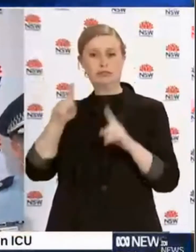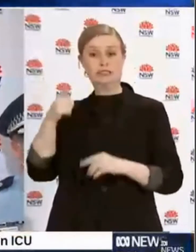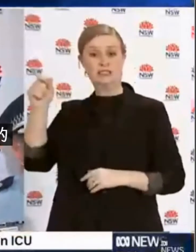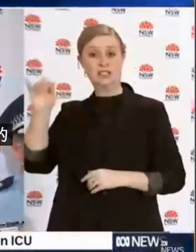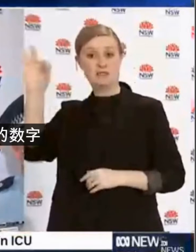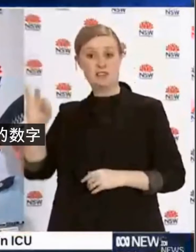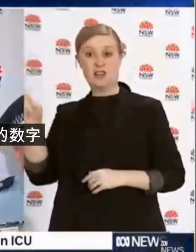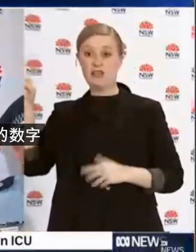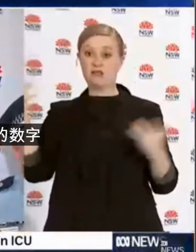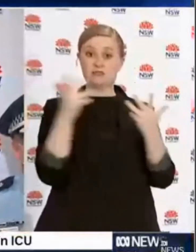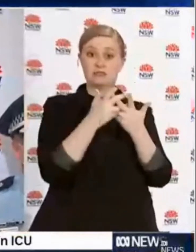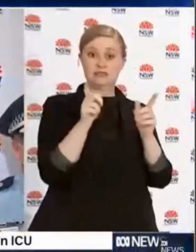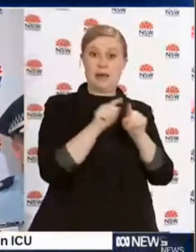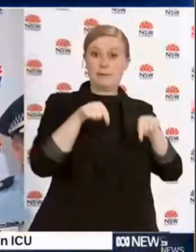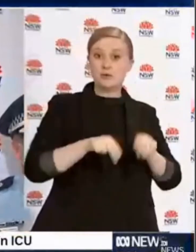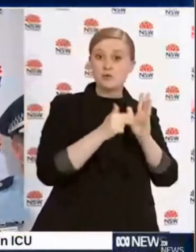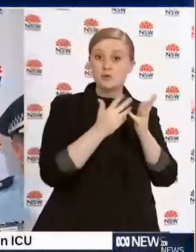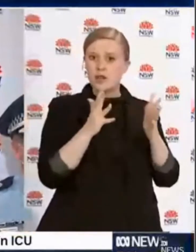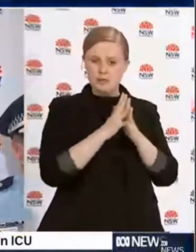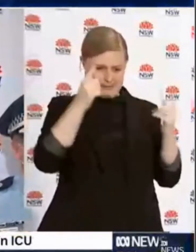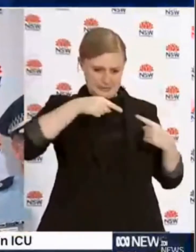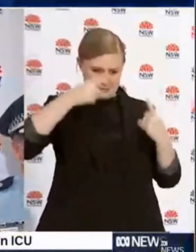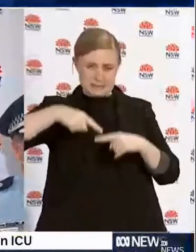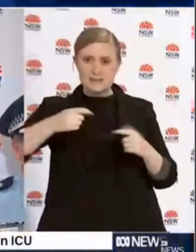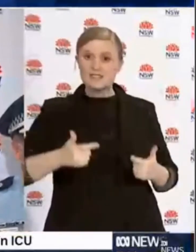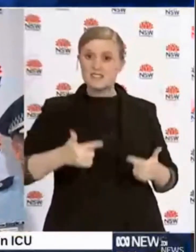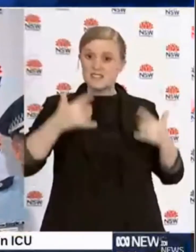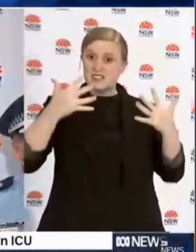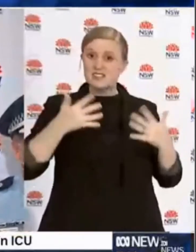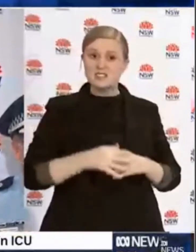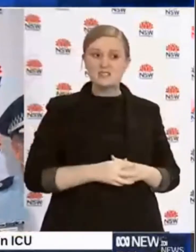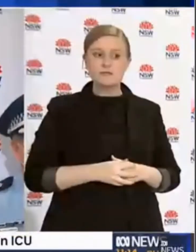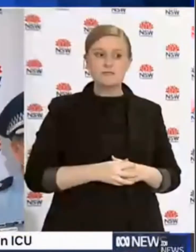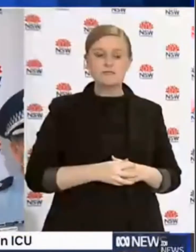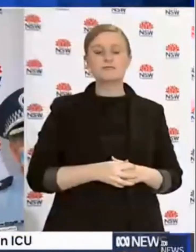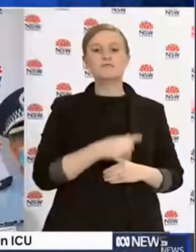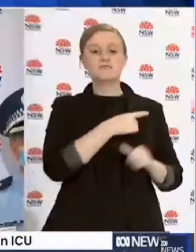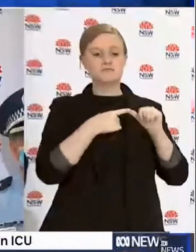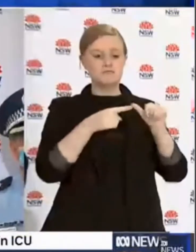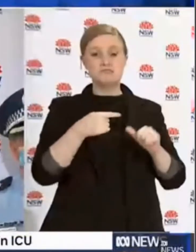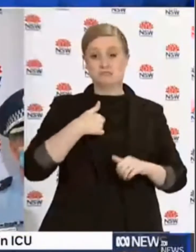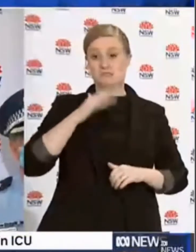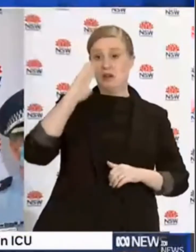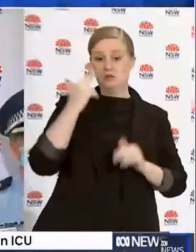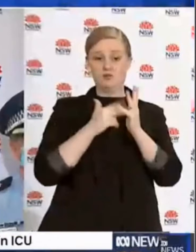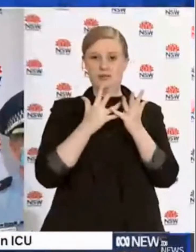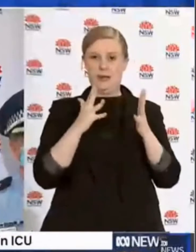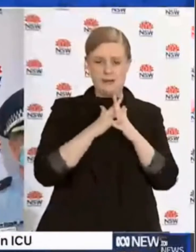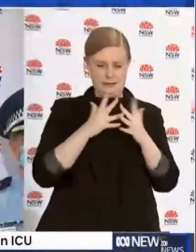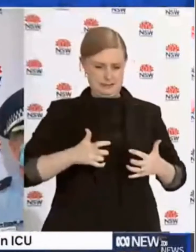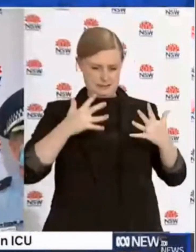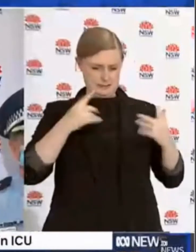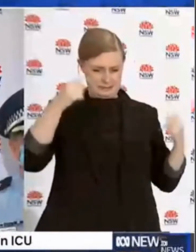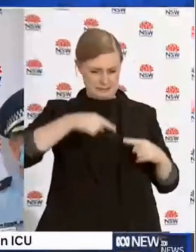The figures that we were talking about with our public health units were 80%. But obviously the National Cabinet